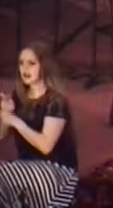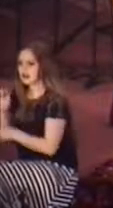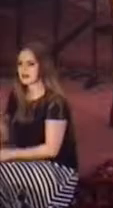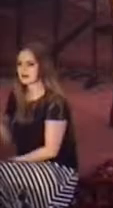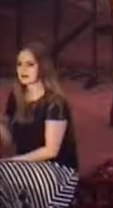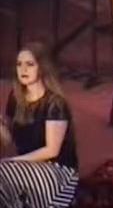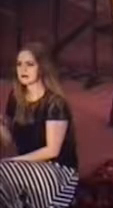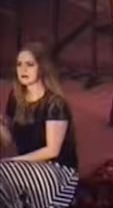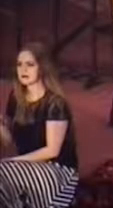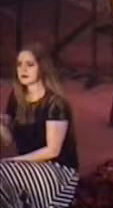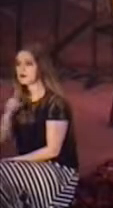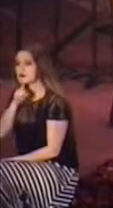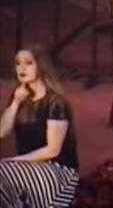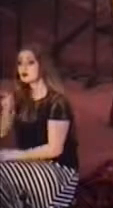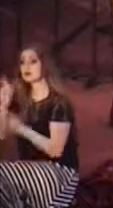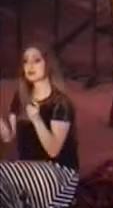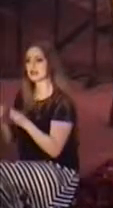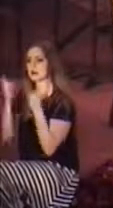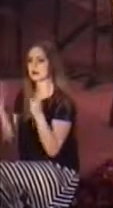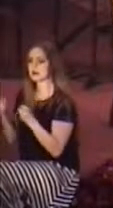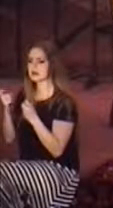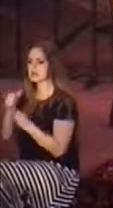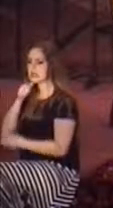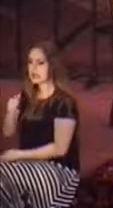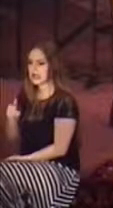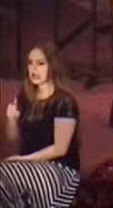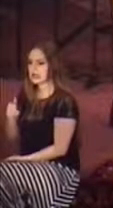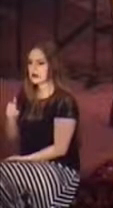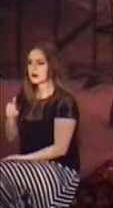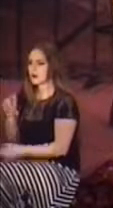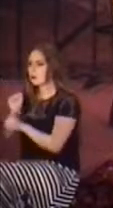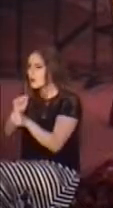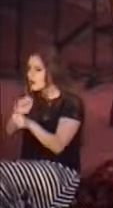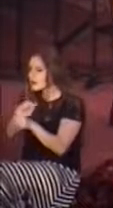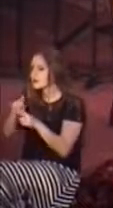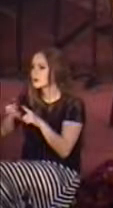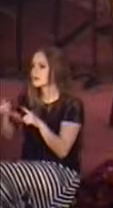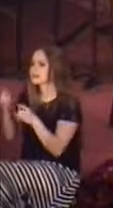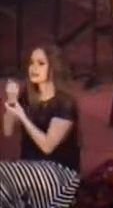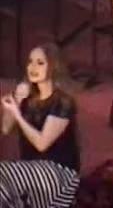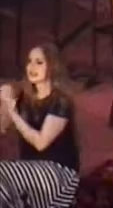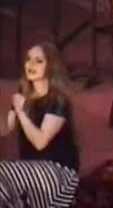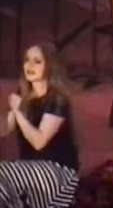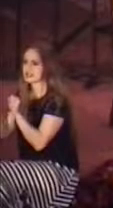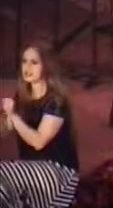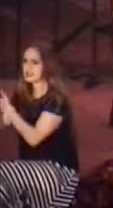And so the true celebration is not so much the works, but the salvation that he offers.